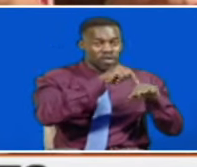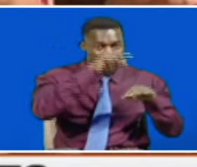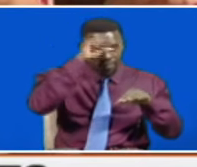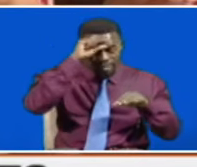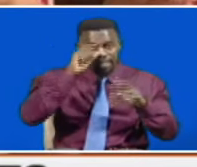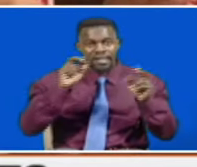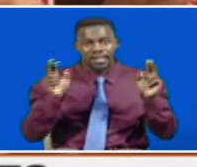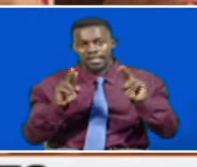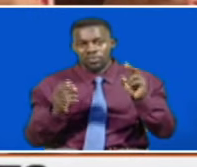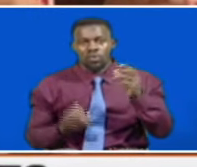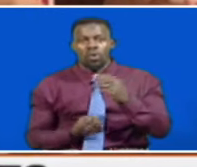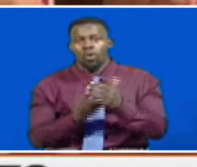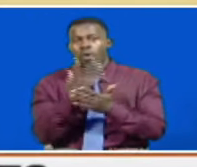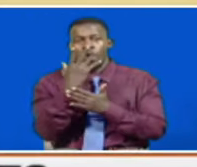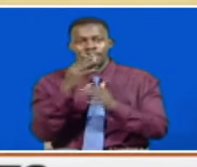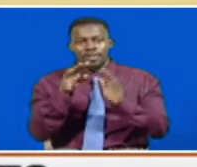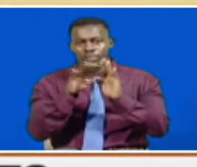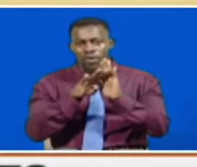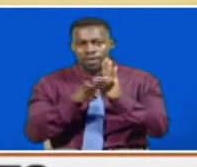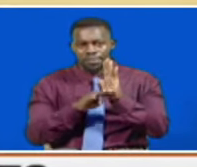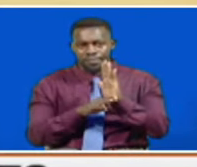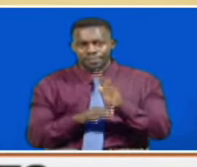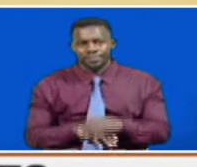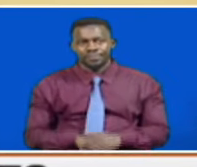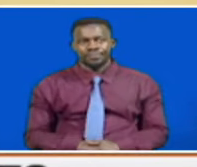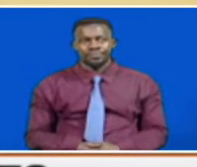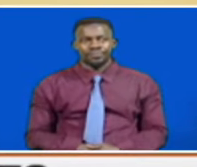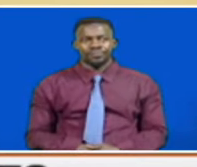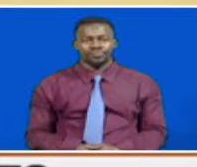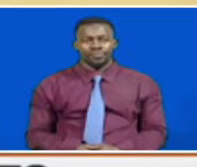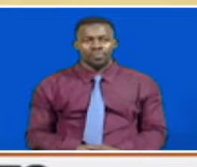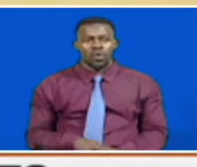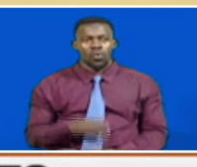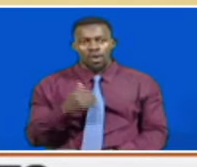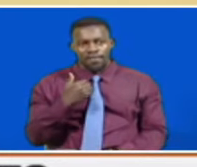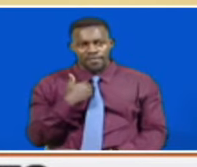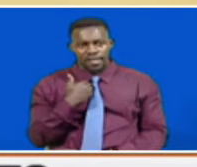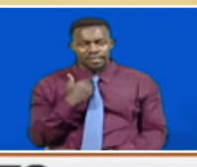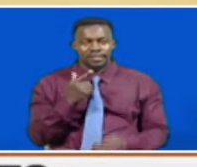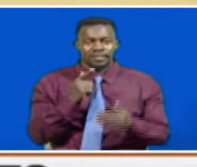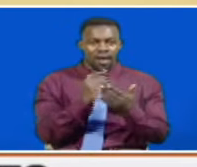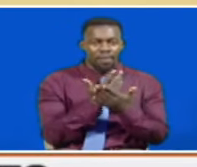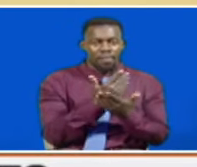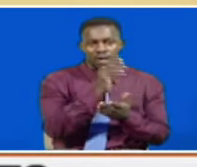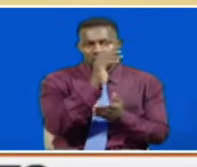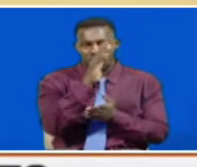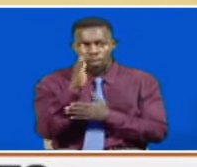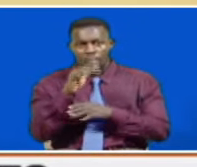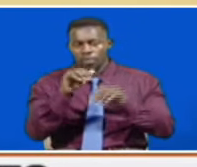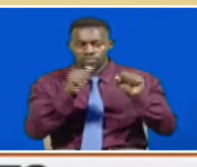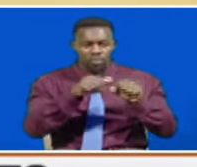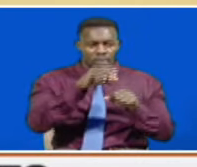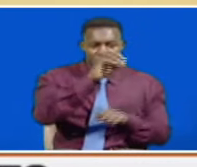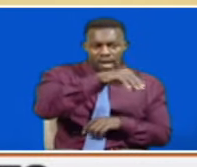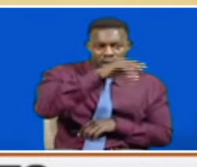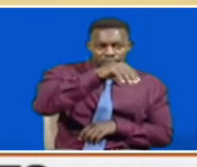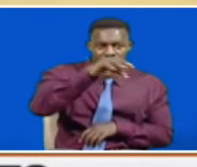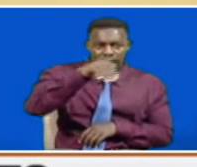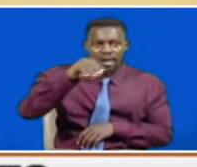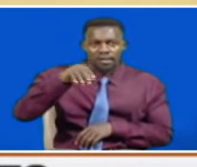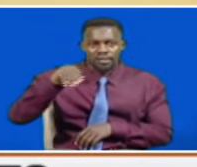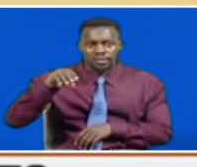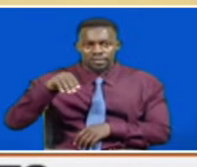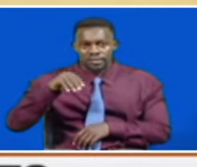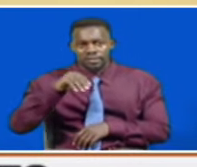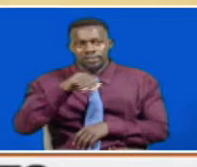need to introduce crops there, variety of crops, drought resistant, vegetables, cereals, so